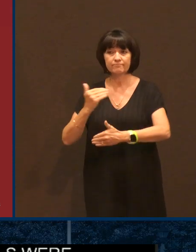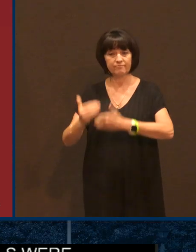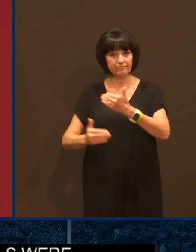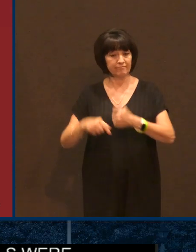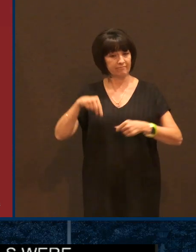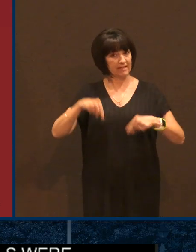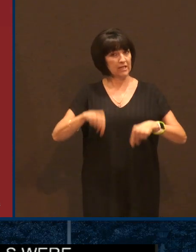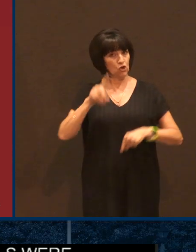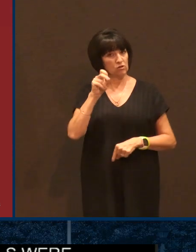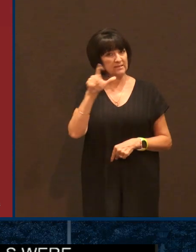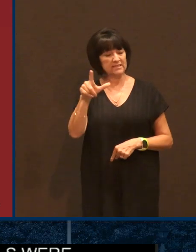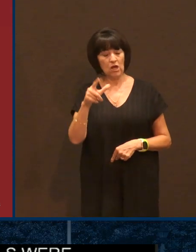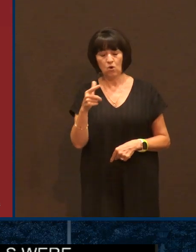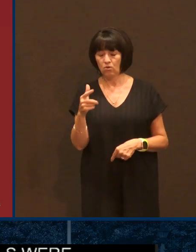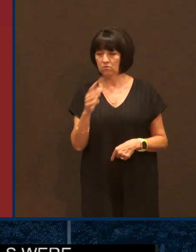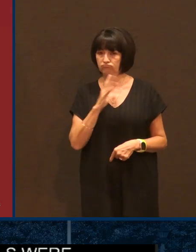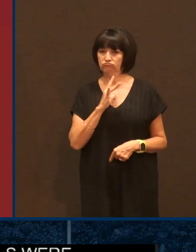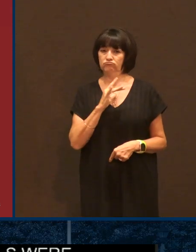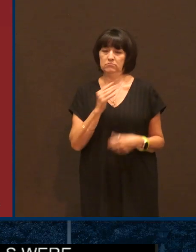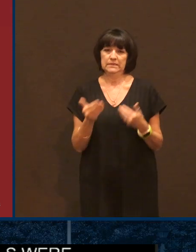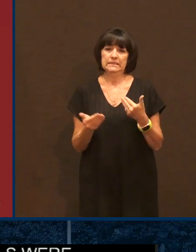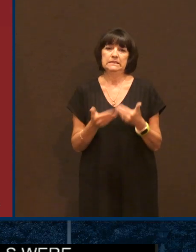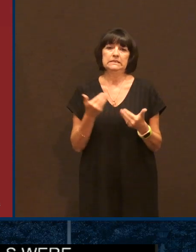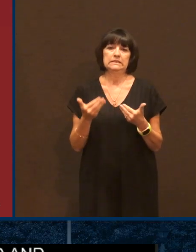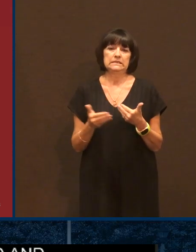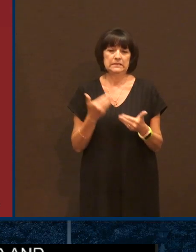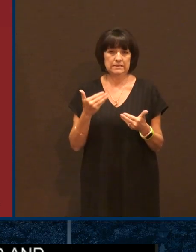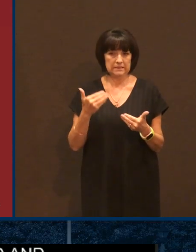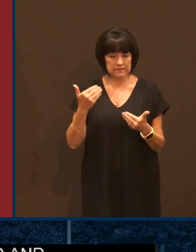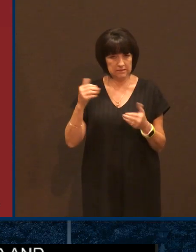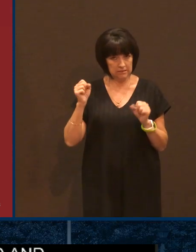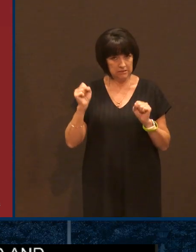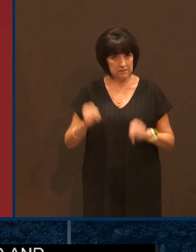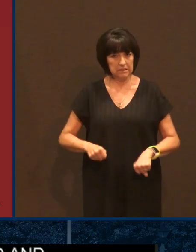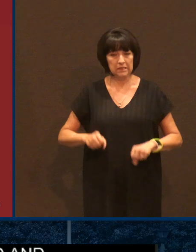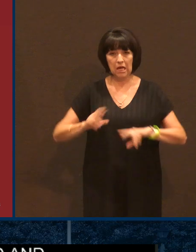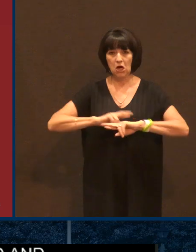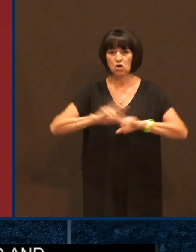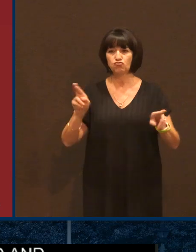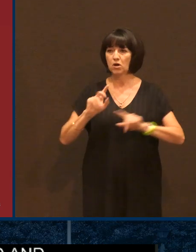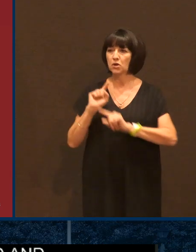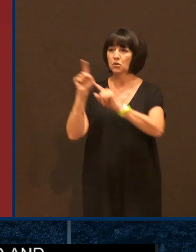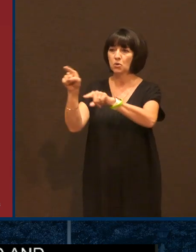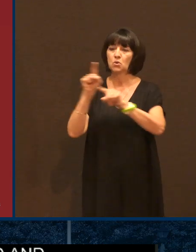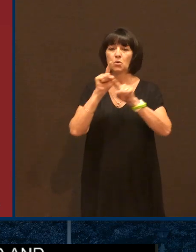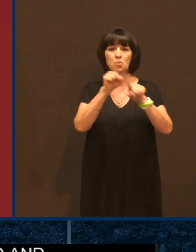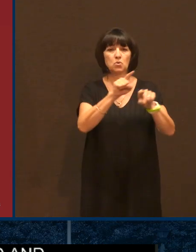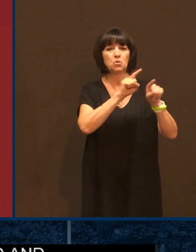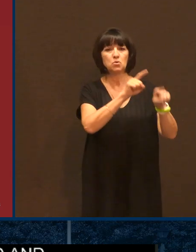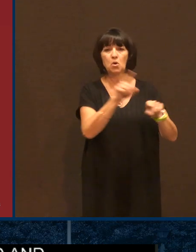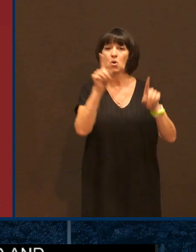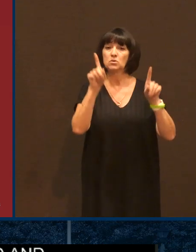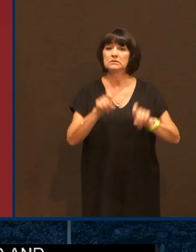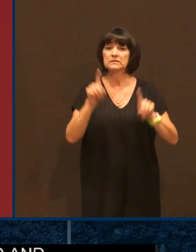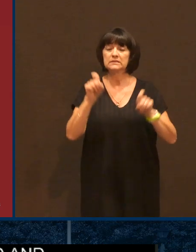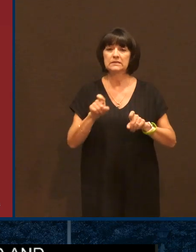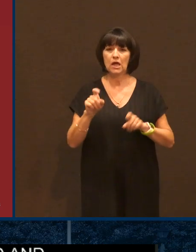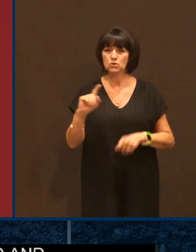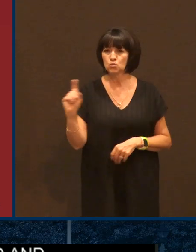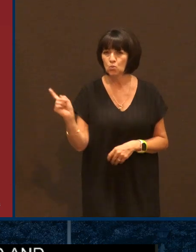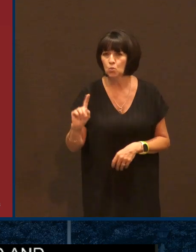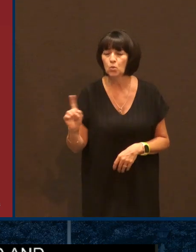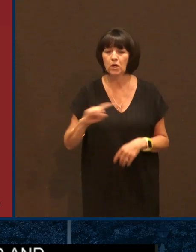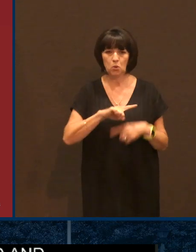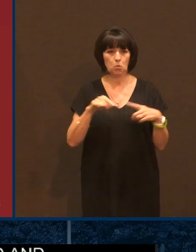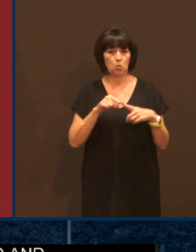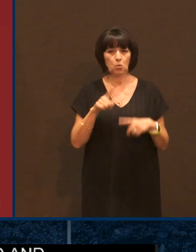easy access to COVID testing of their choice when and where they need it. And also that we are